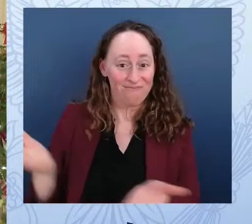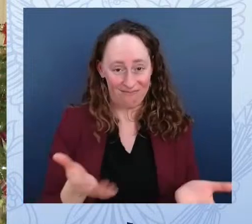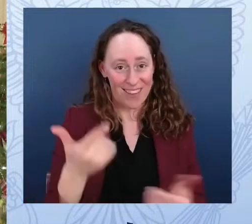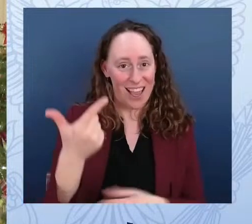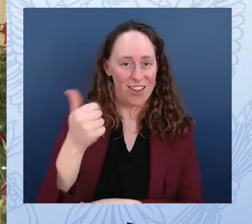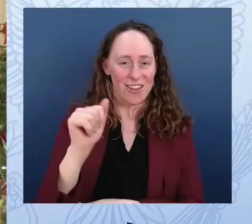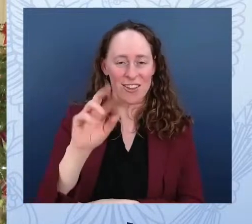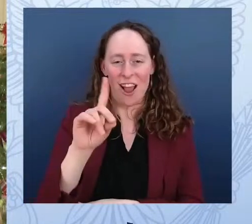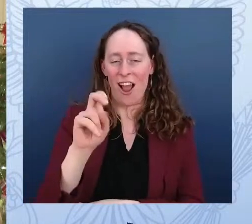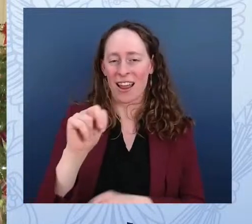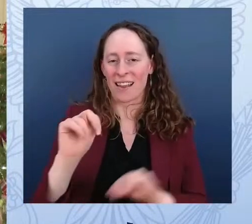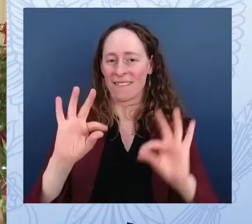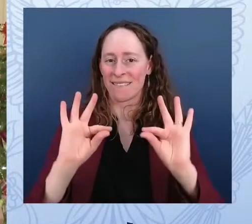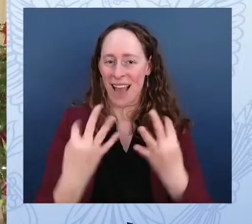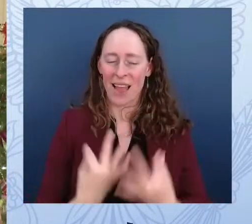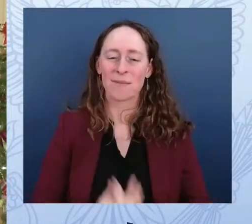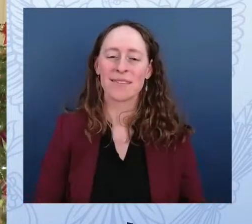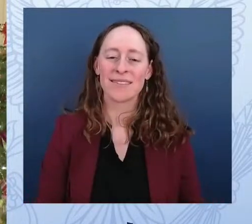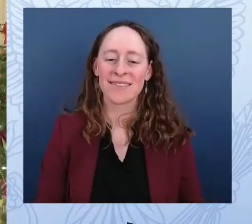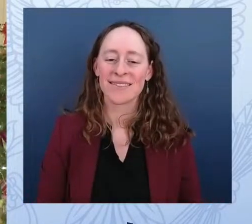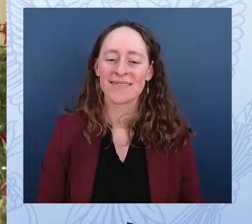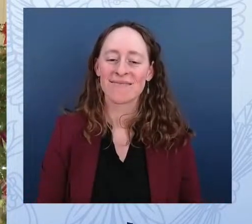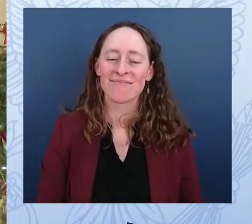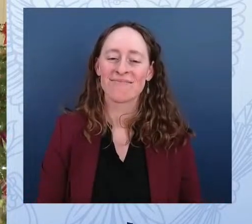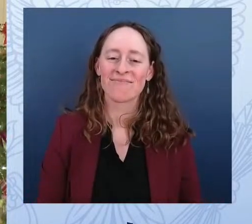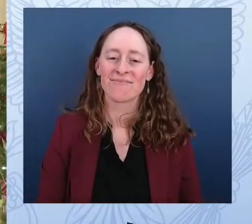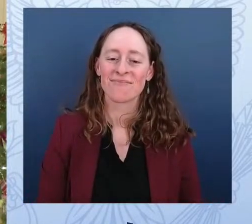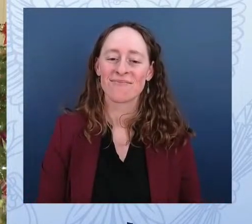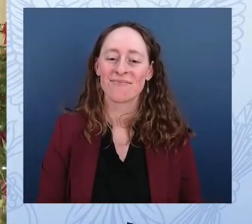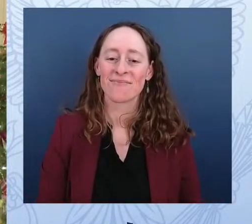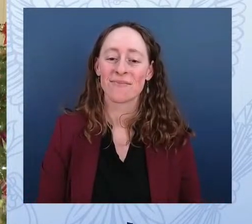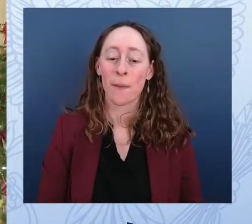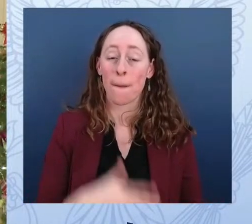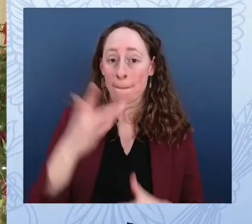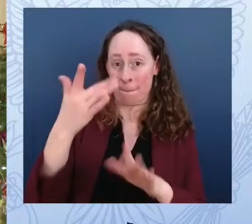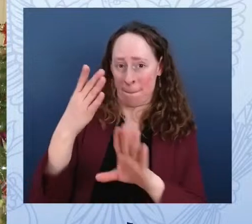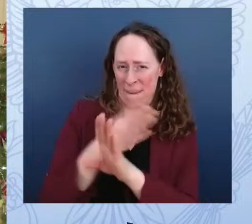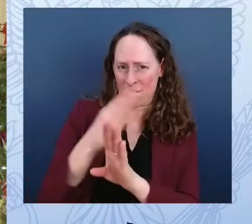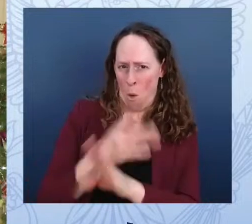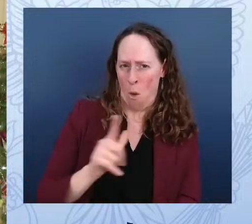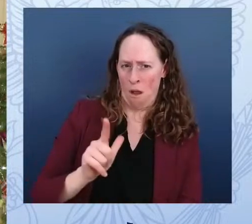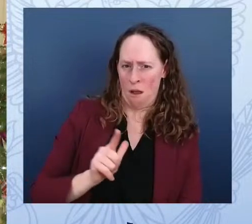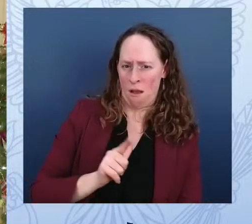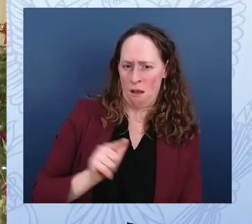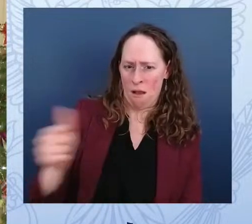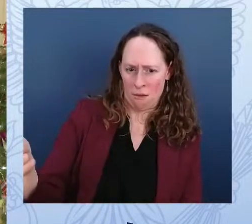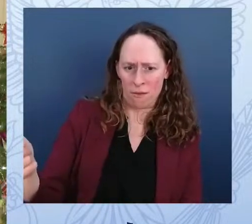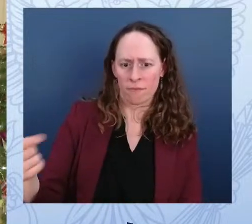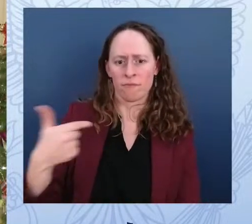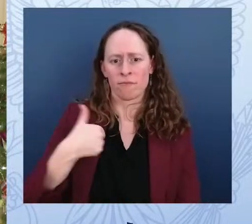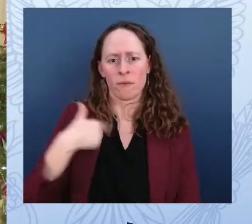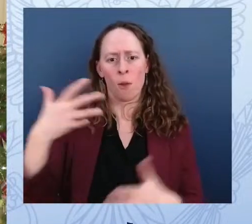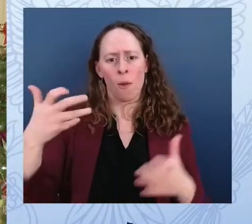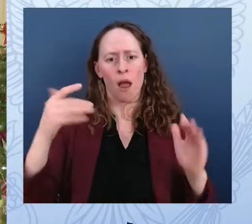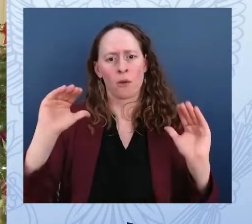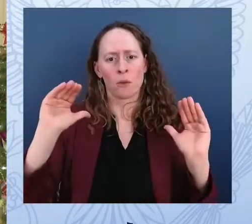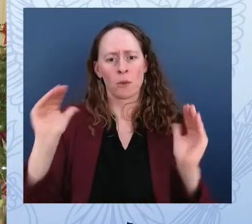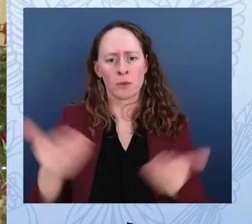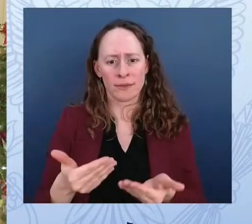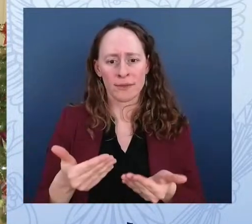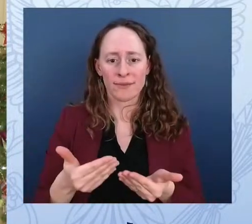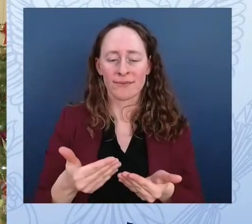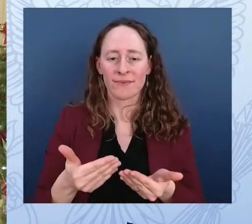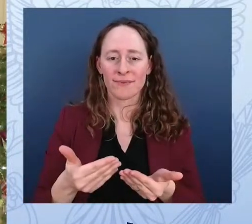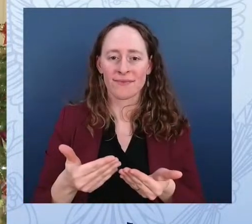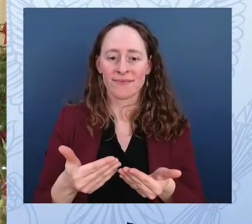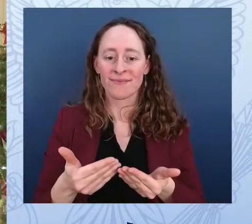And before I bring her forward, I also want to introduce Arlene, which is her birthday, and Shakira's mother. Where